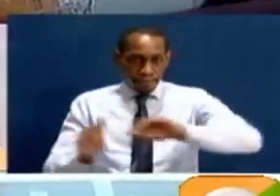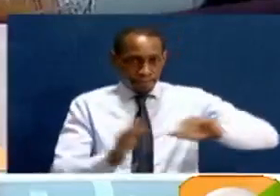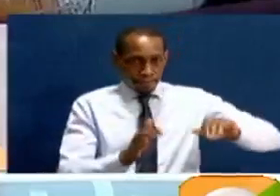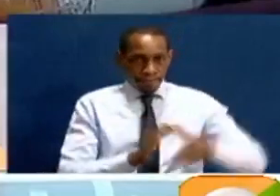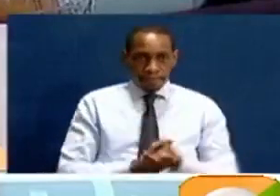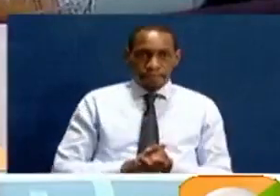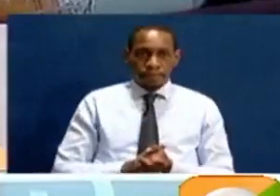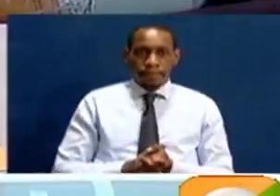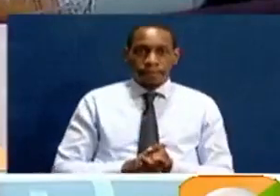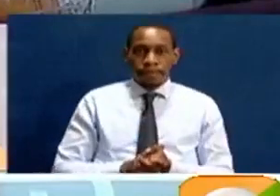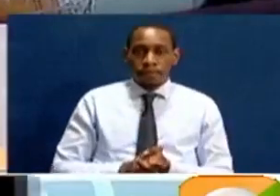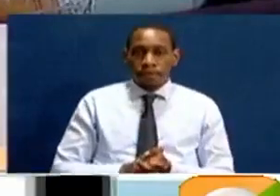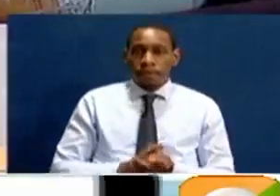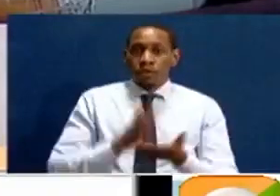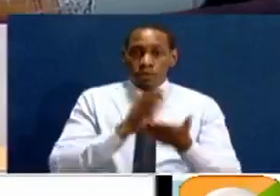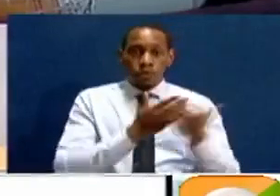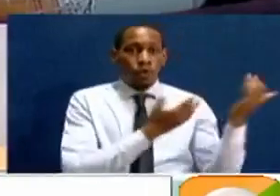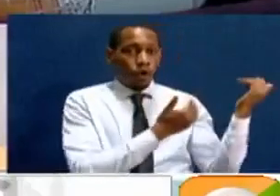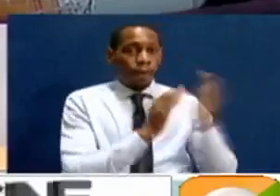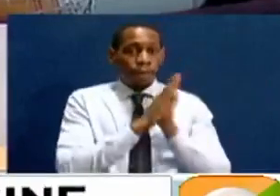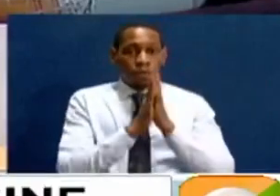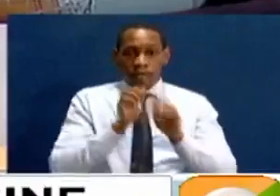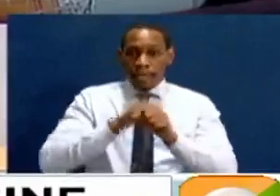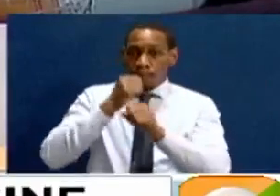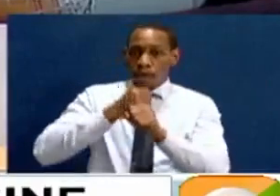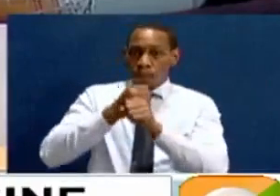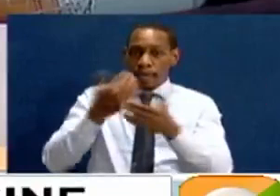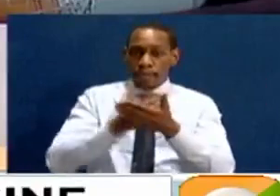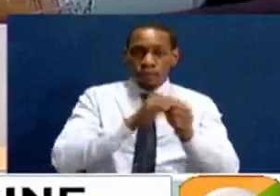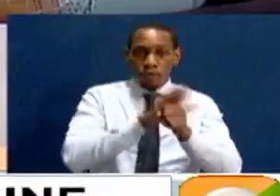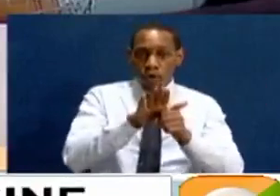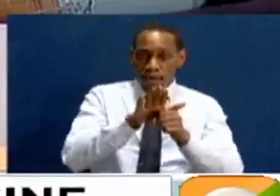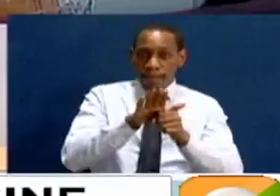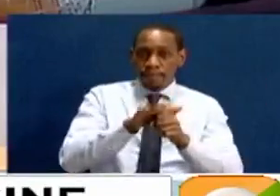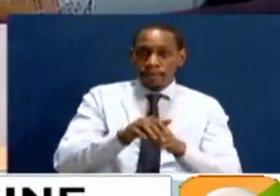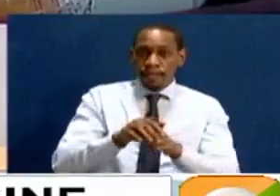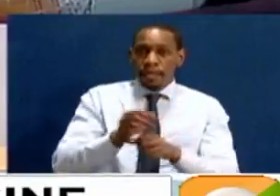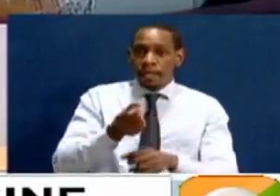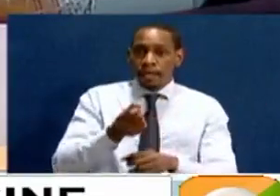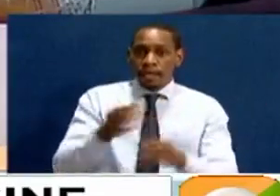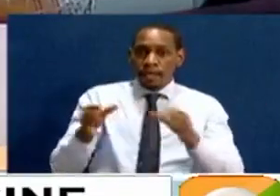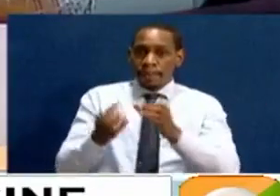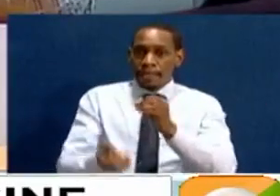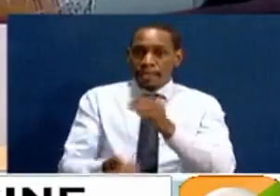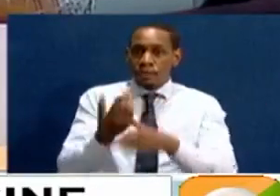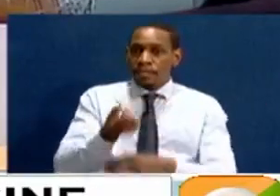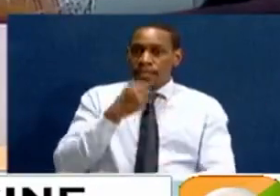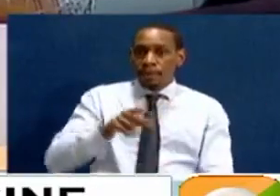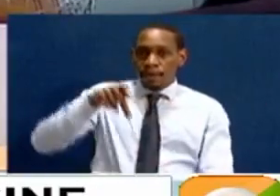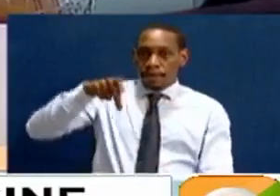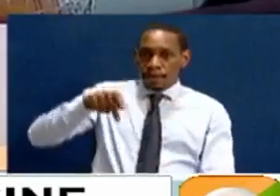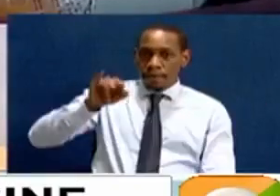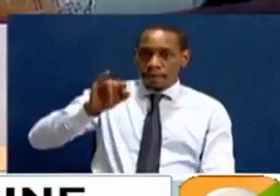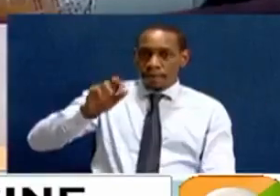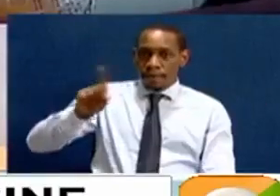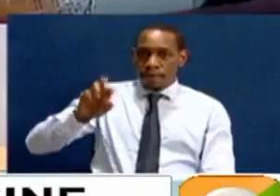Now, to some ray of hope in the fight against coronavirus, and vaccine developer Pfizer and BioNTech is